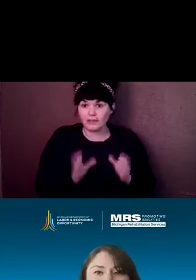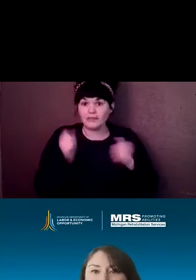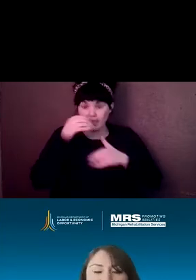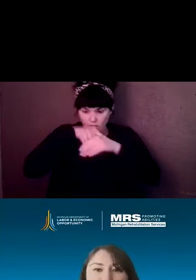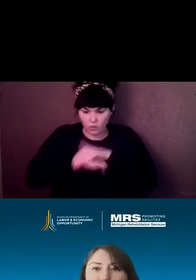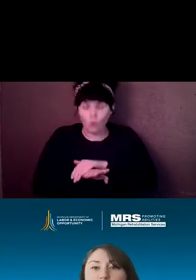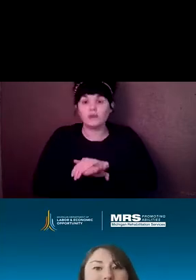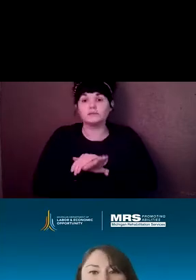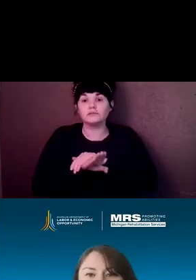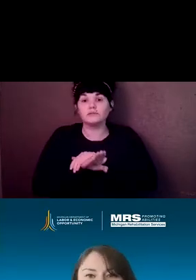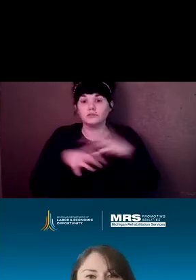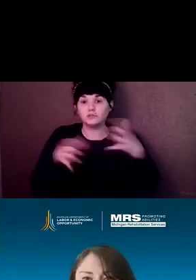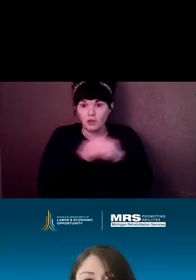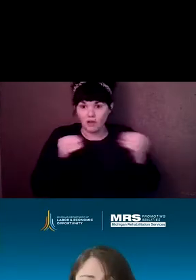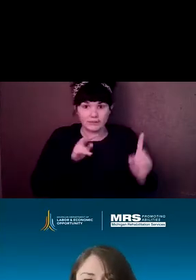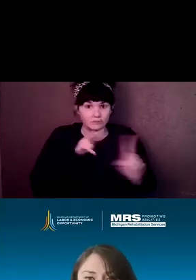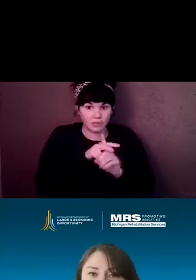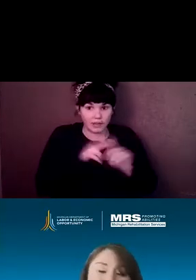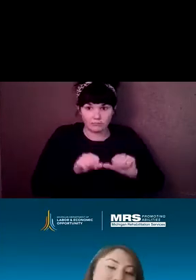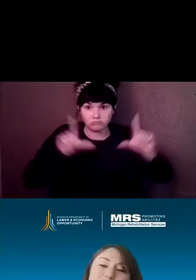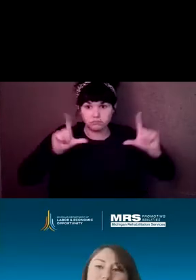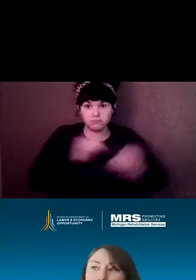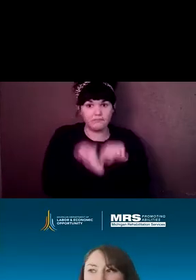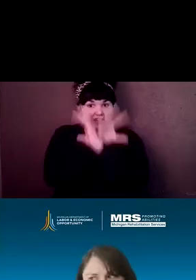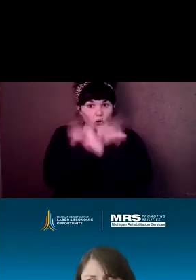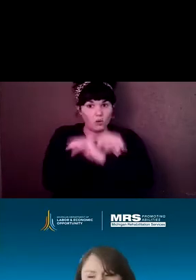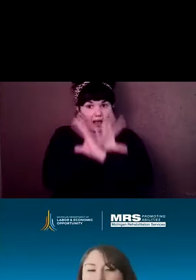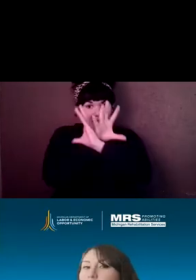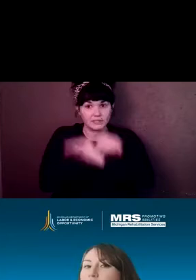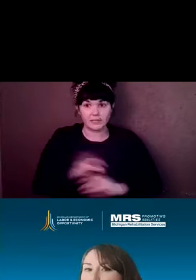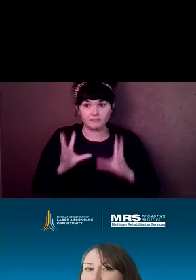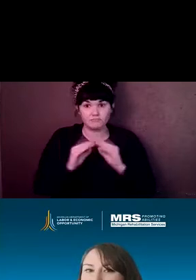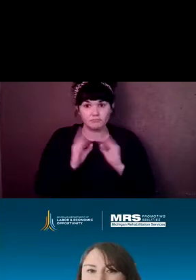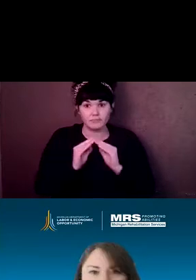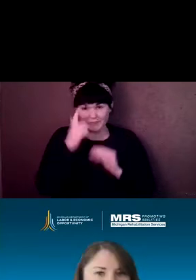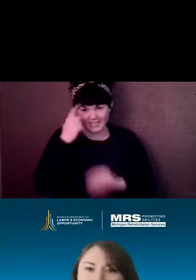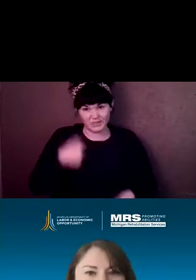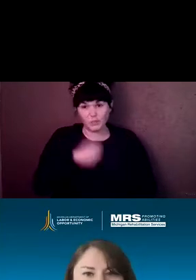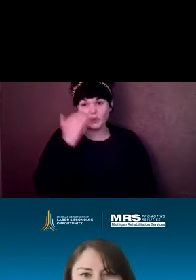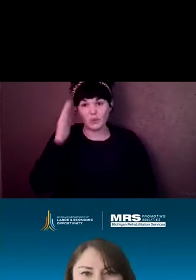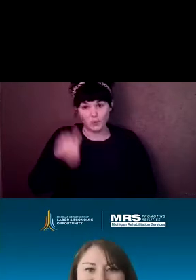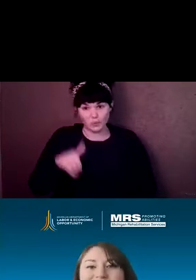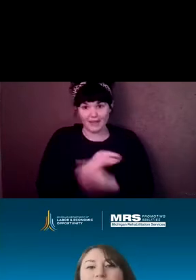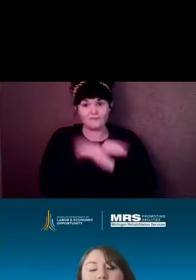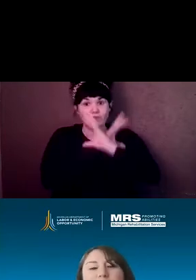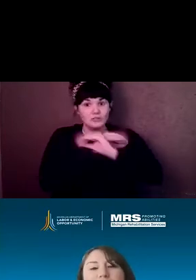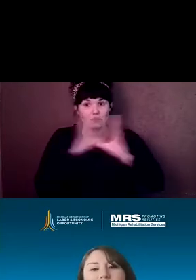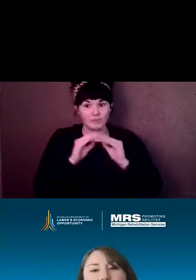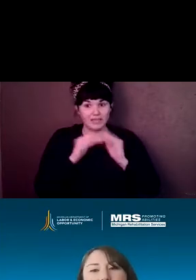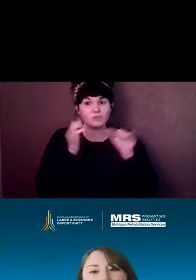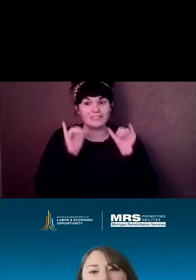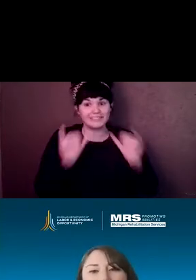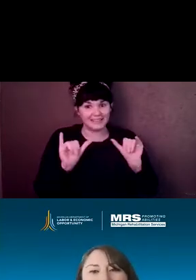in immersive video conferencing, because I think we know virtual meetings aren't going away. We